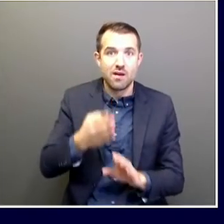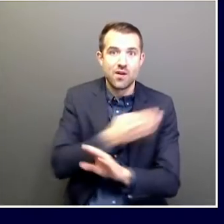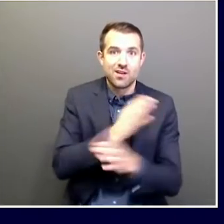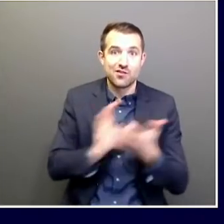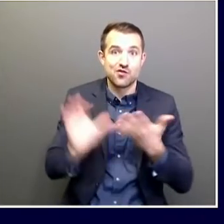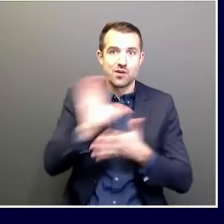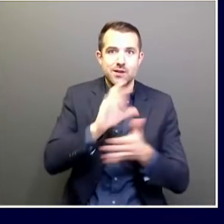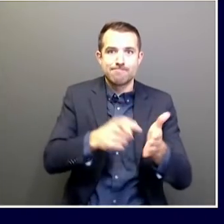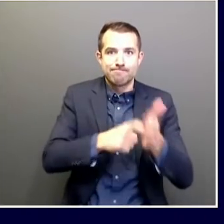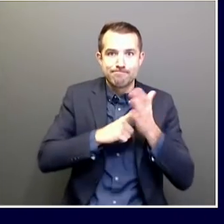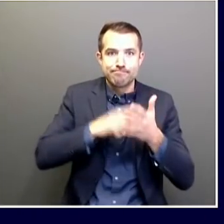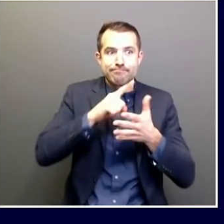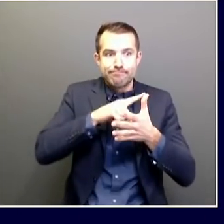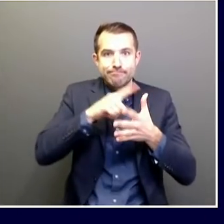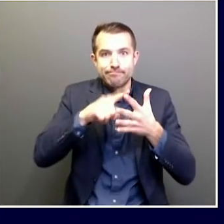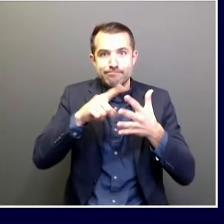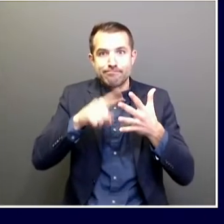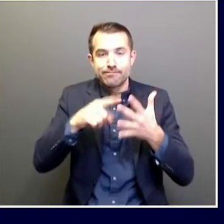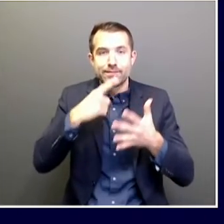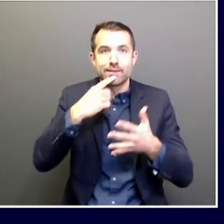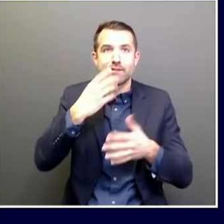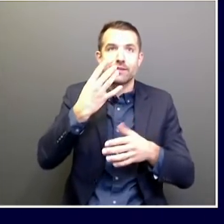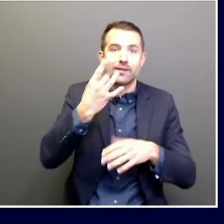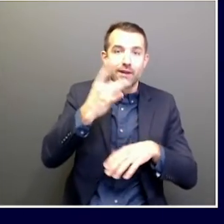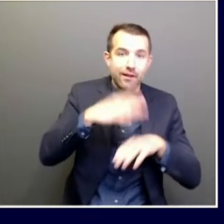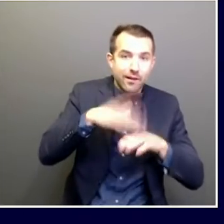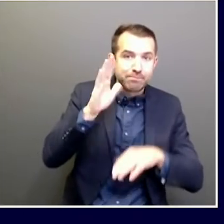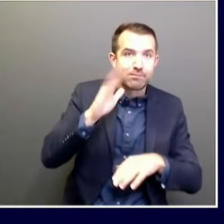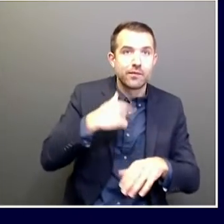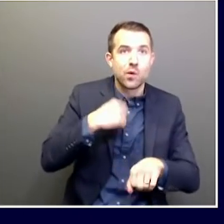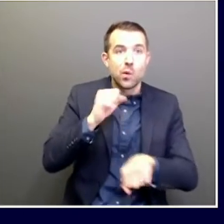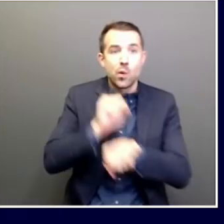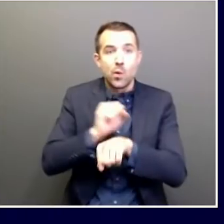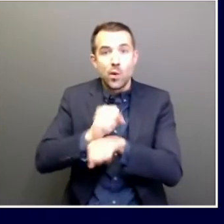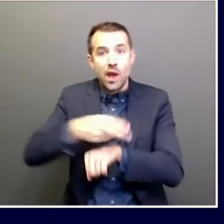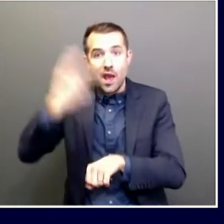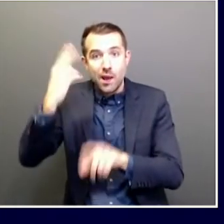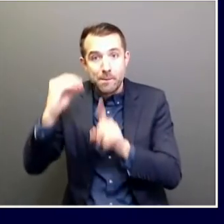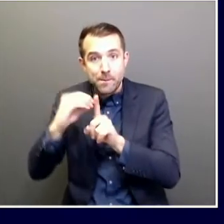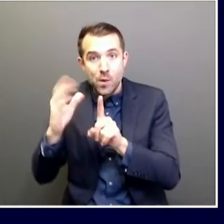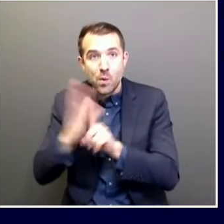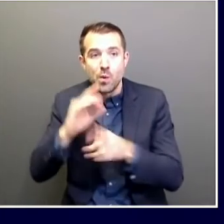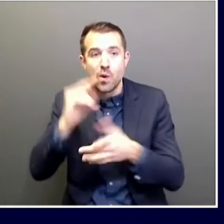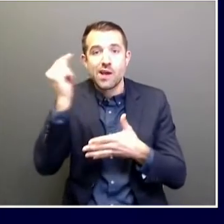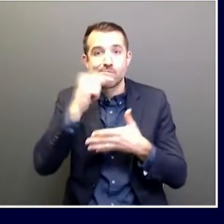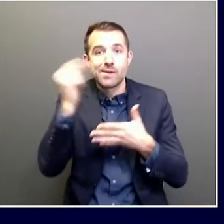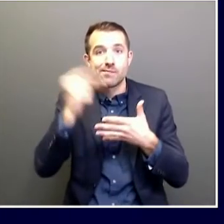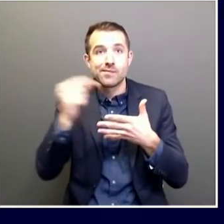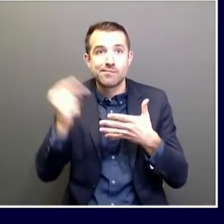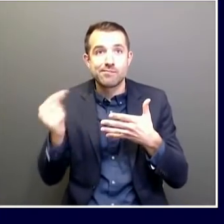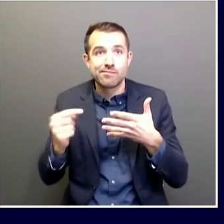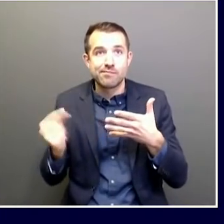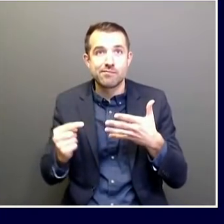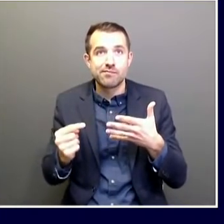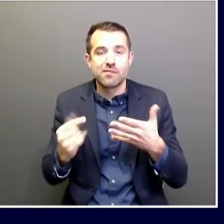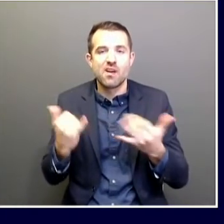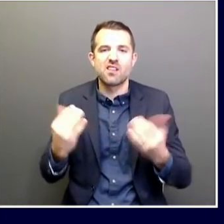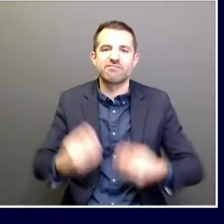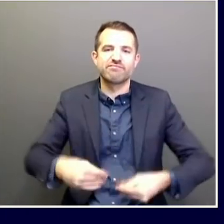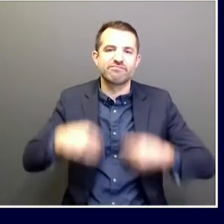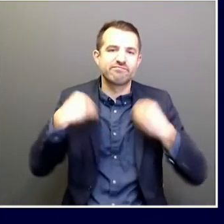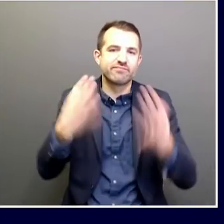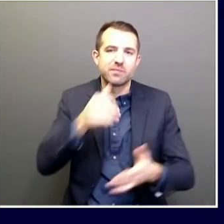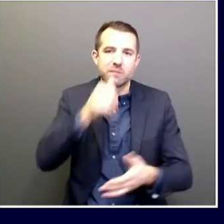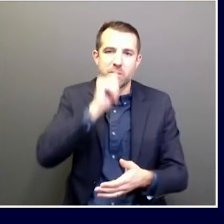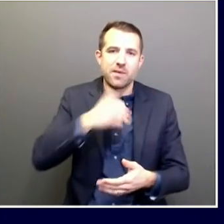and just replace it with the new question, which is, are you over the age of 18 and did you get your second shot of Pfizer or Moderna 6